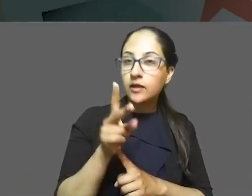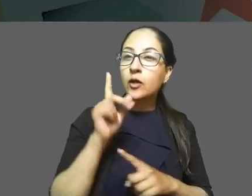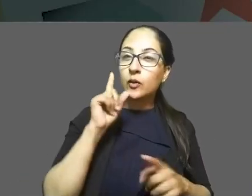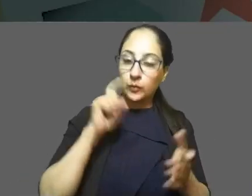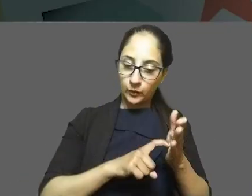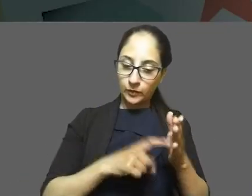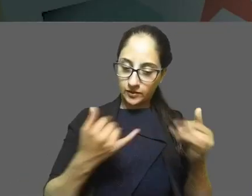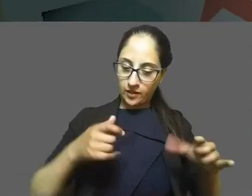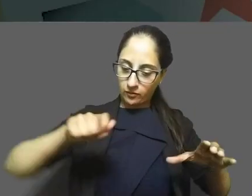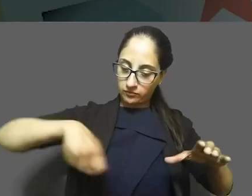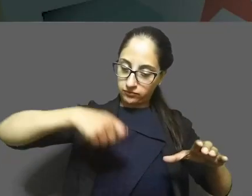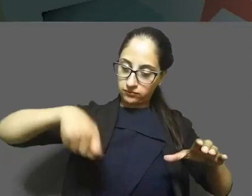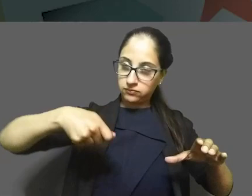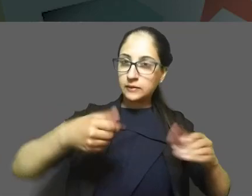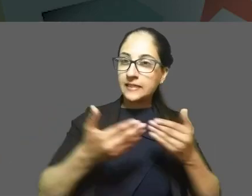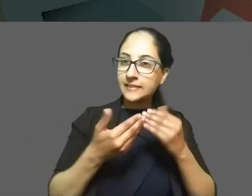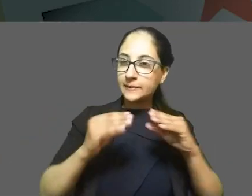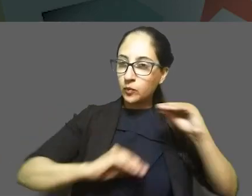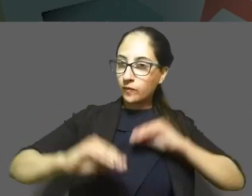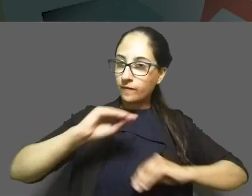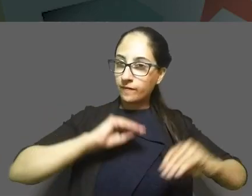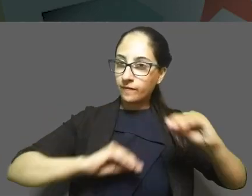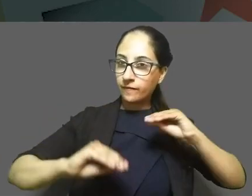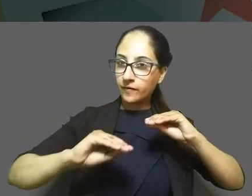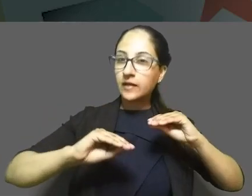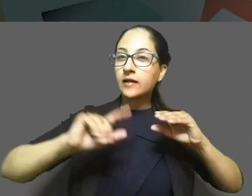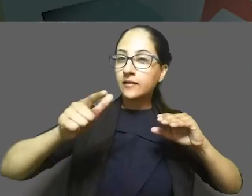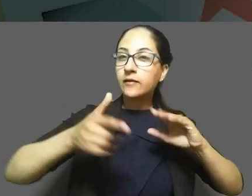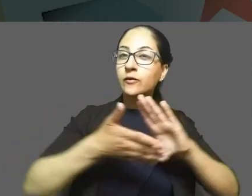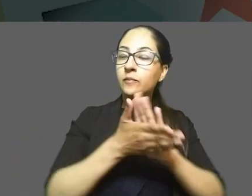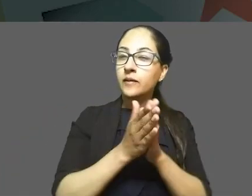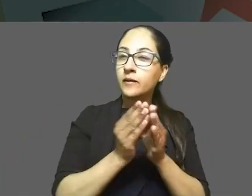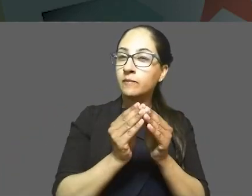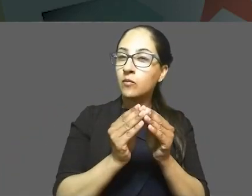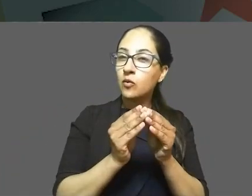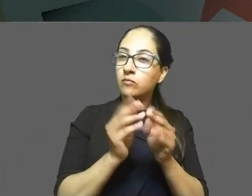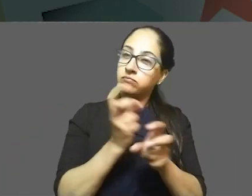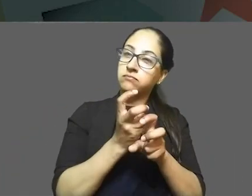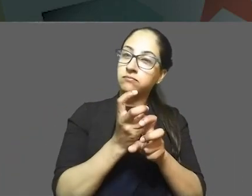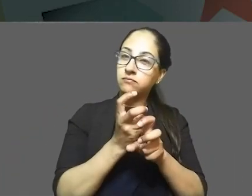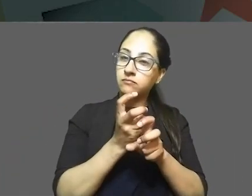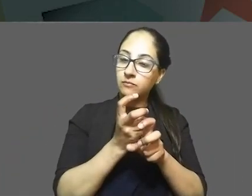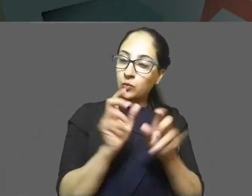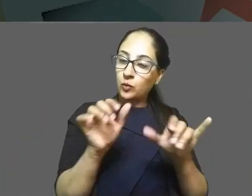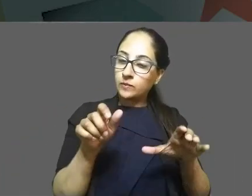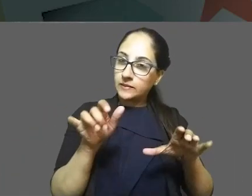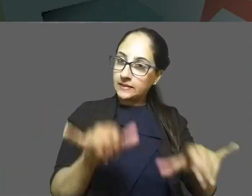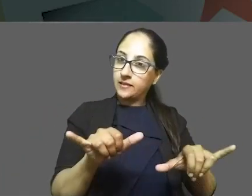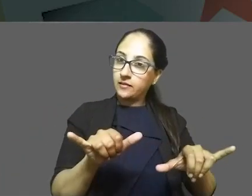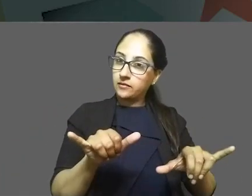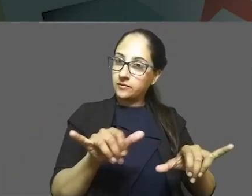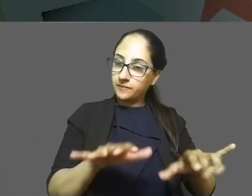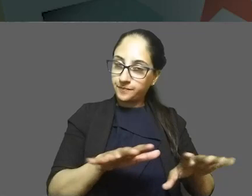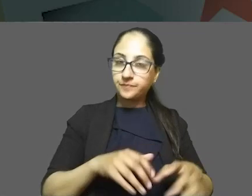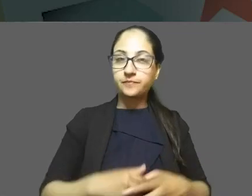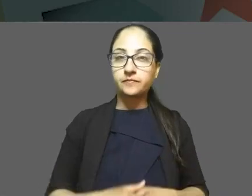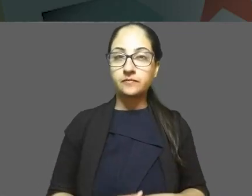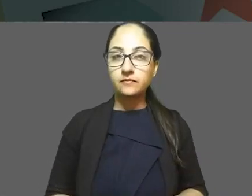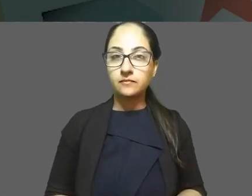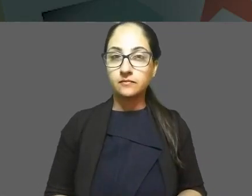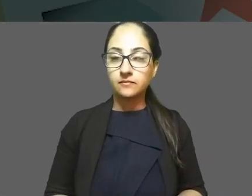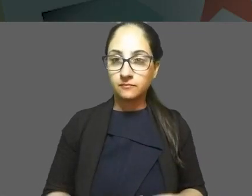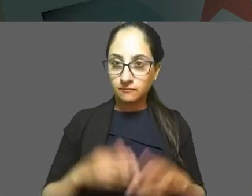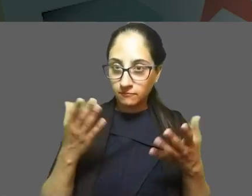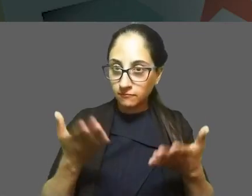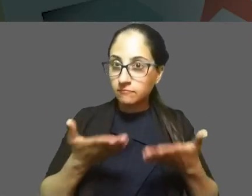And now that I can smell the peppercorns, smell the coriander seeds, I'm going to go ahead to the next